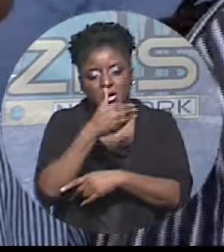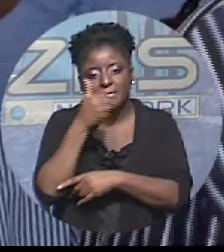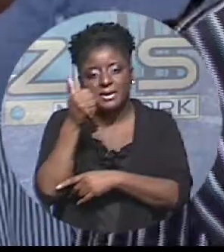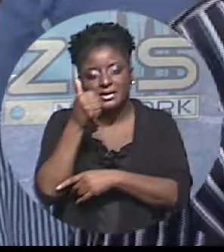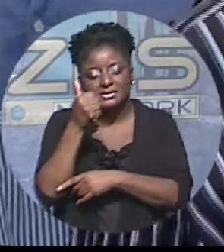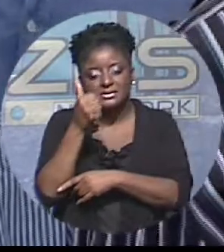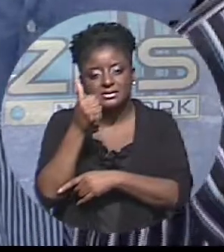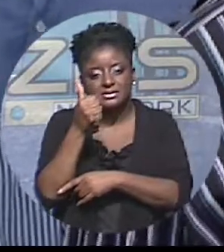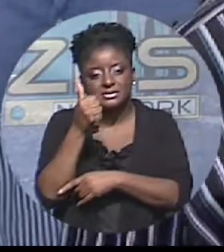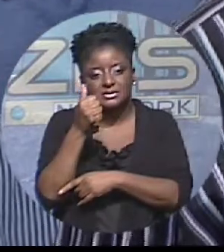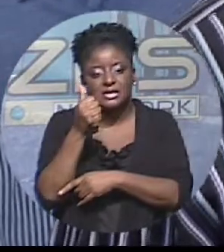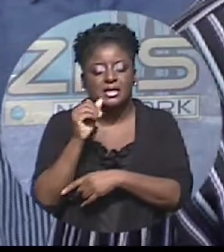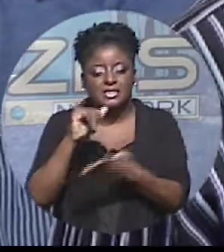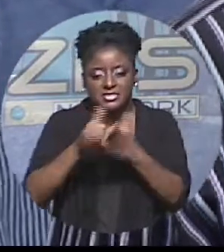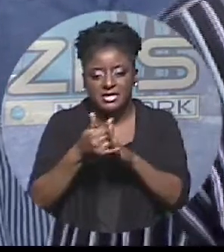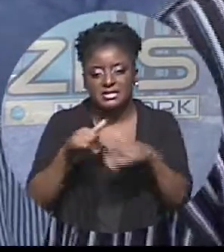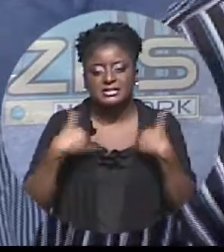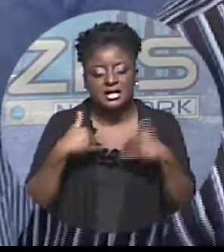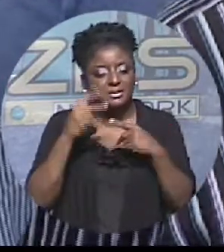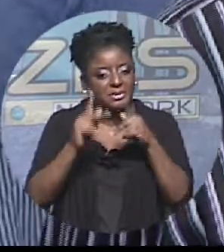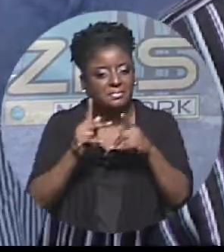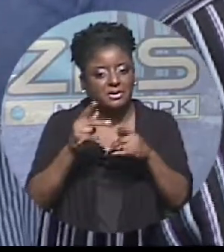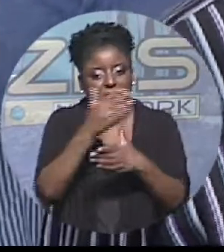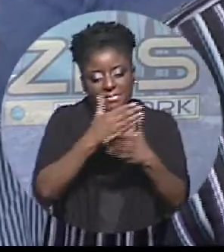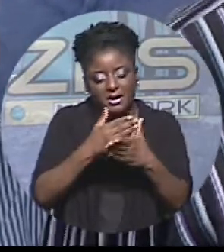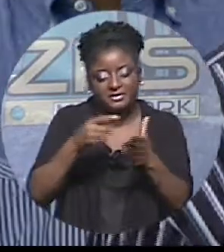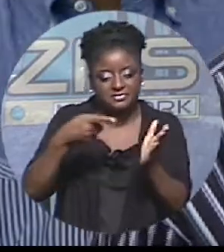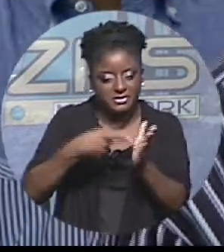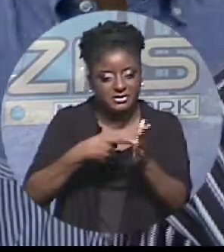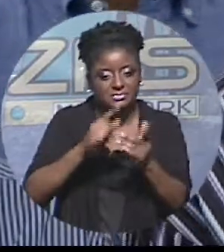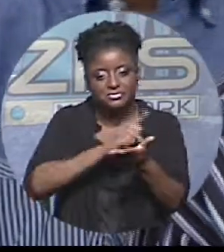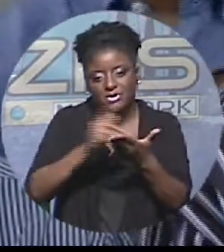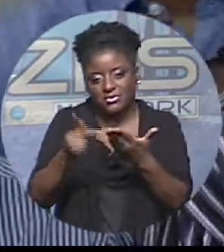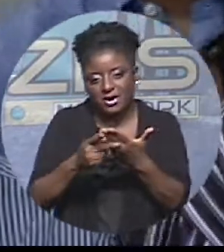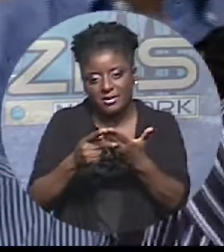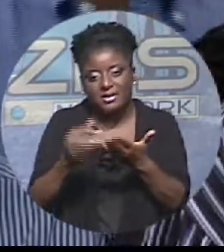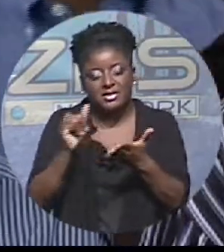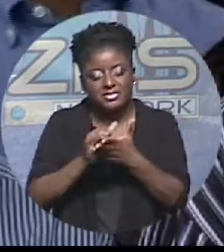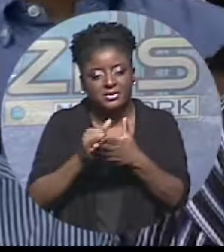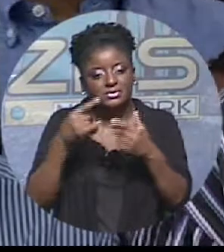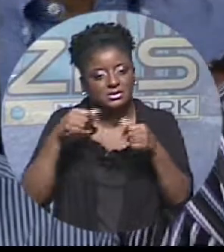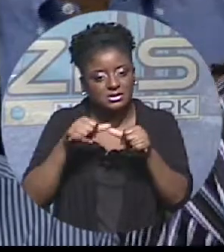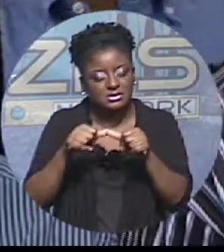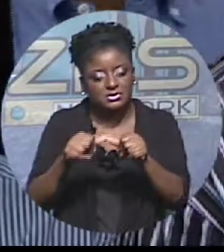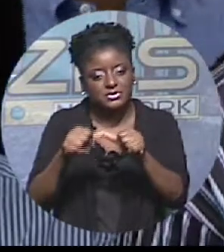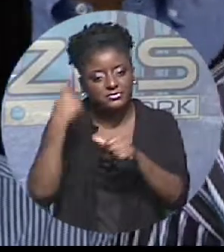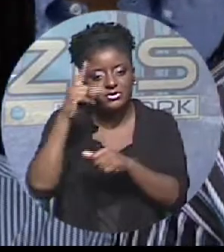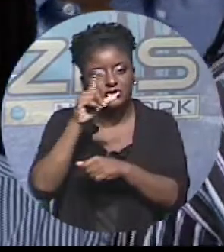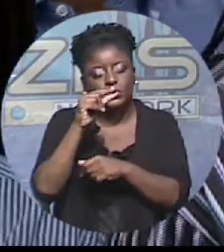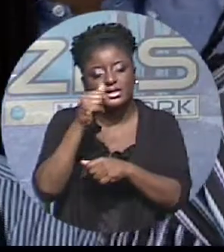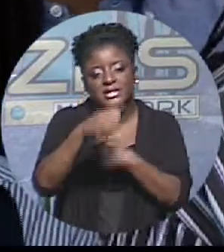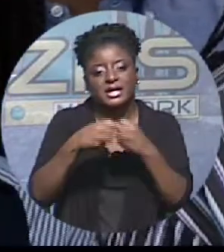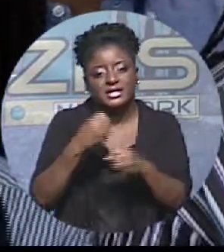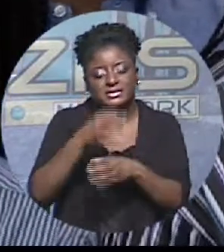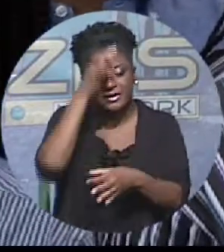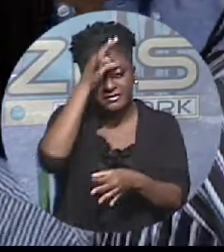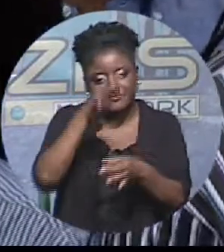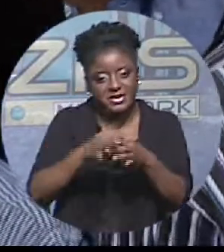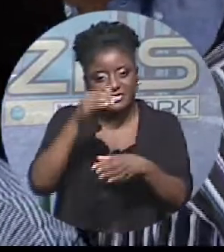young people are part of this exchange program that's been going on for 20 years. Talk about, of course, faith in God,